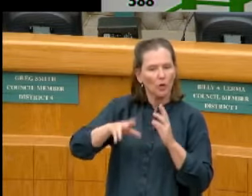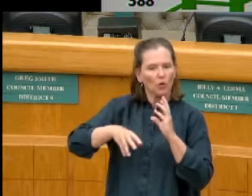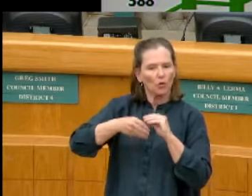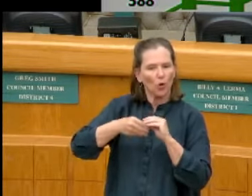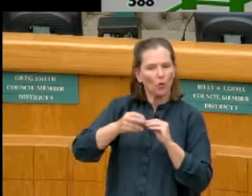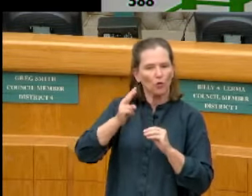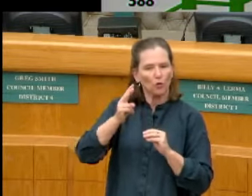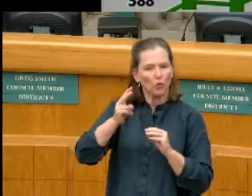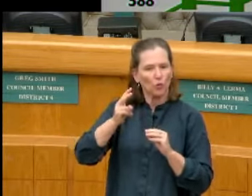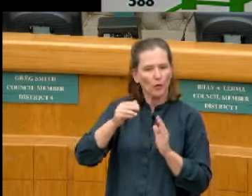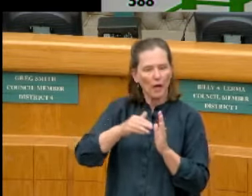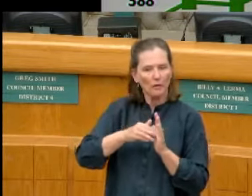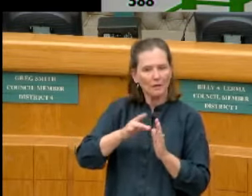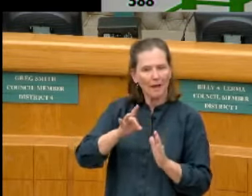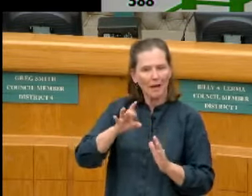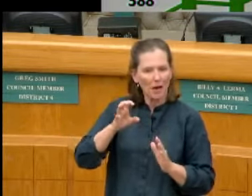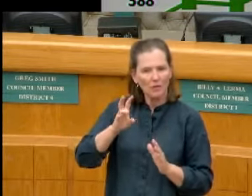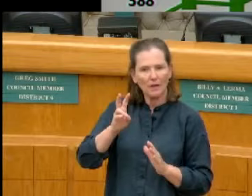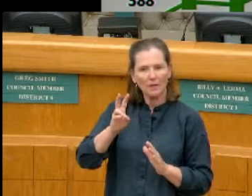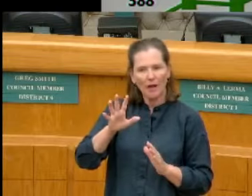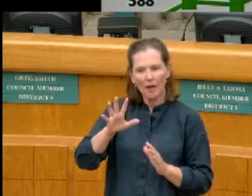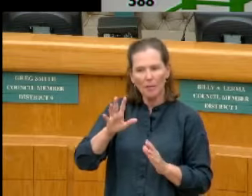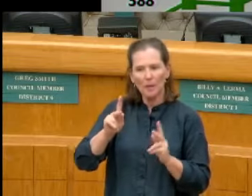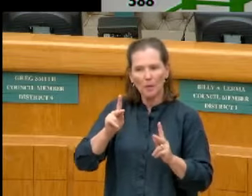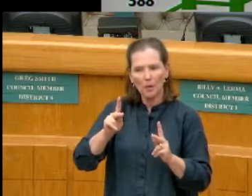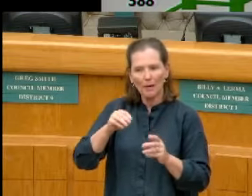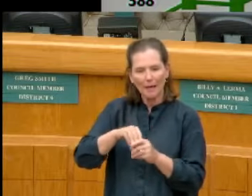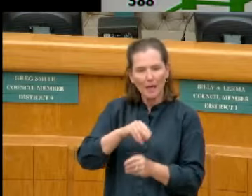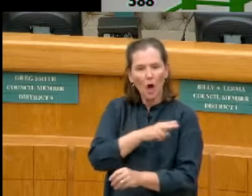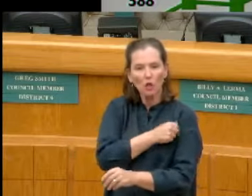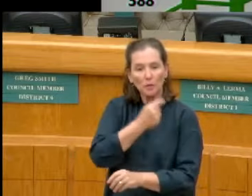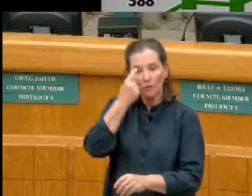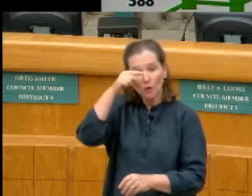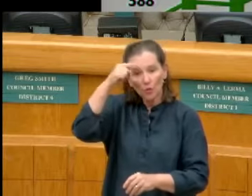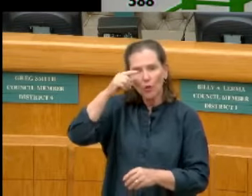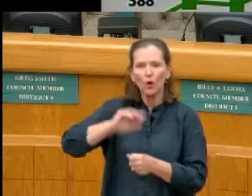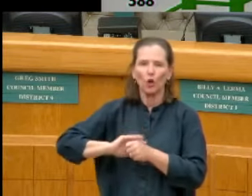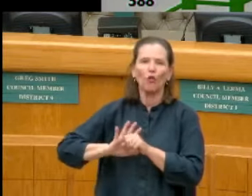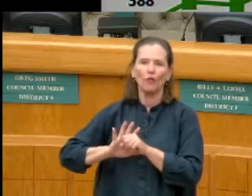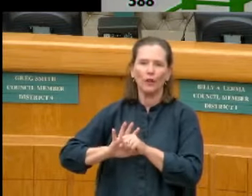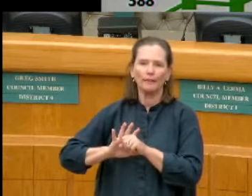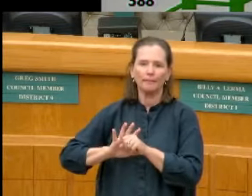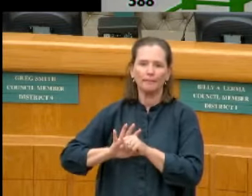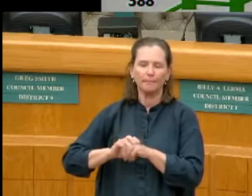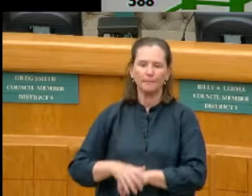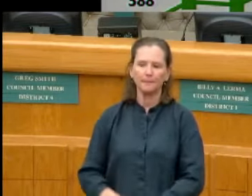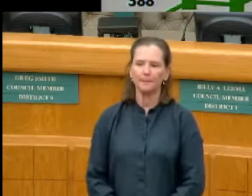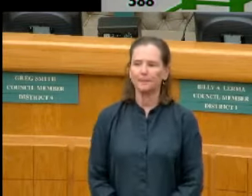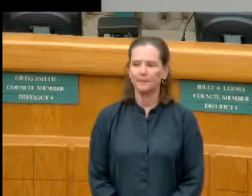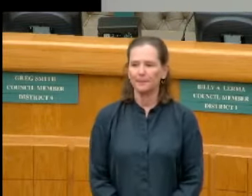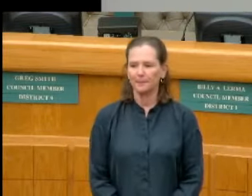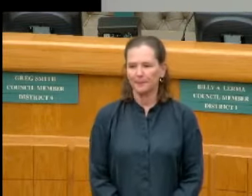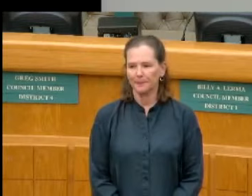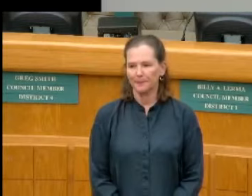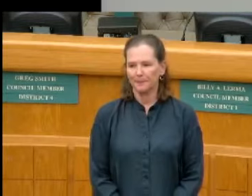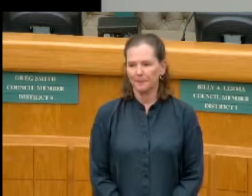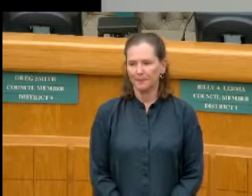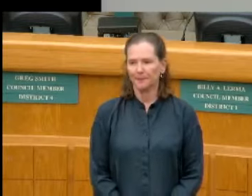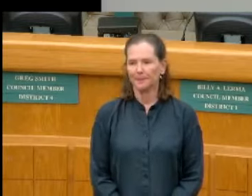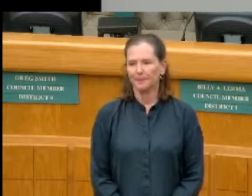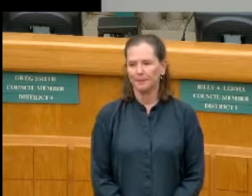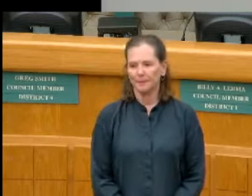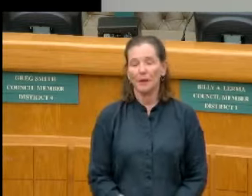2,875 people hospitalized this past week due to COVID-19. Next slide. These